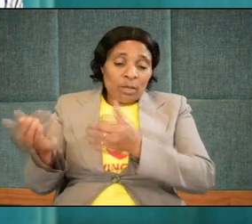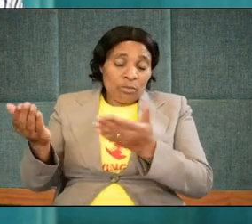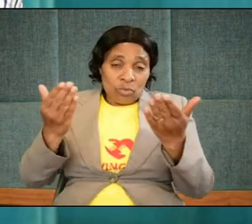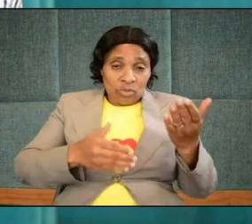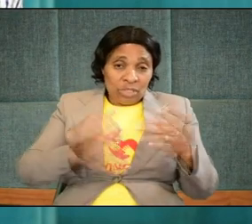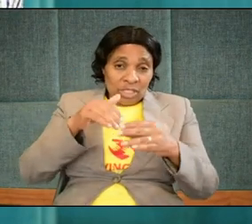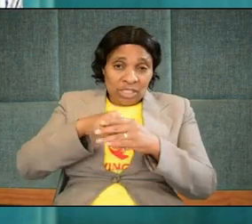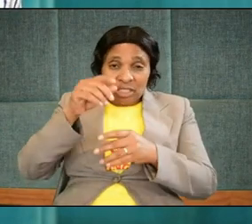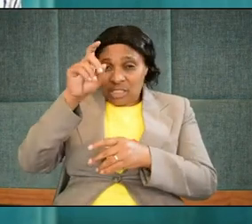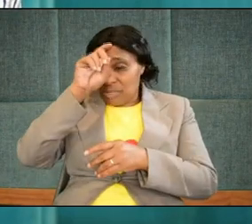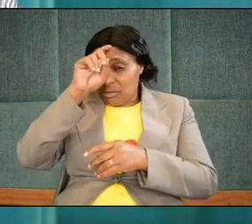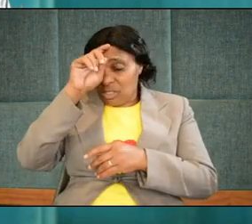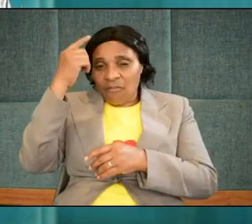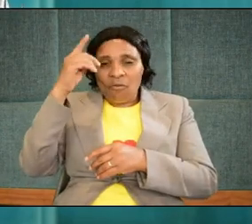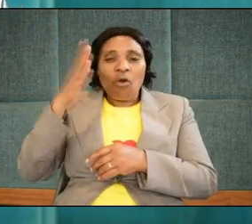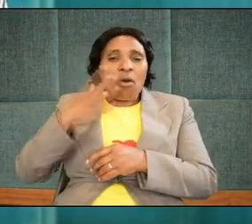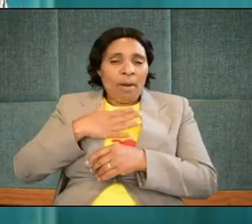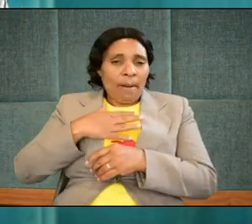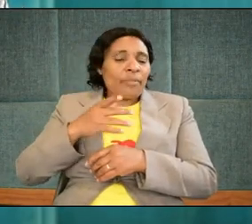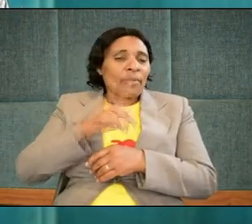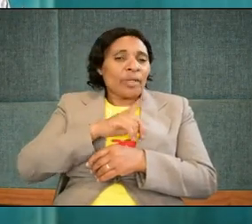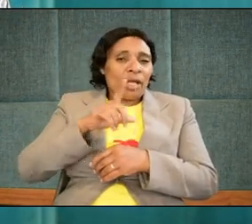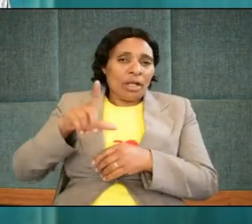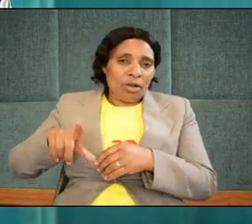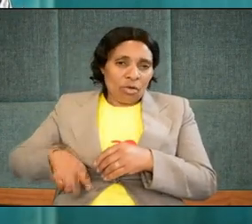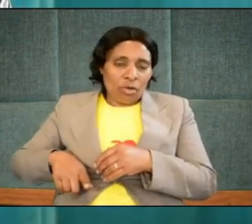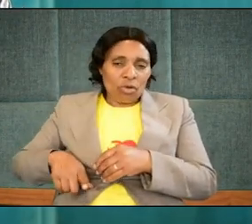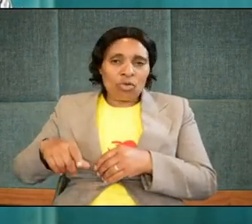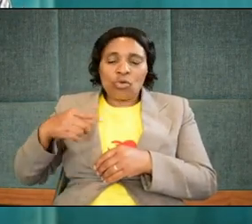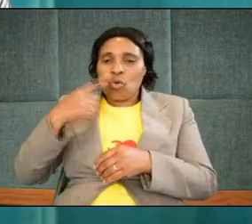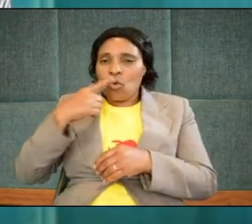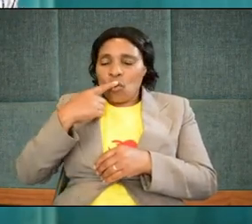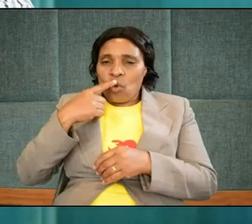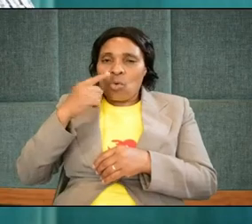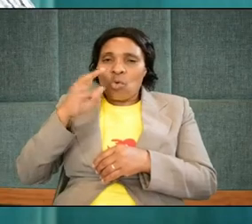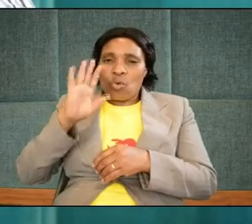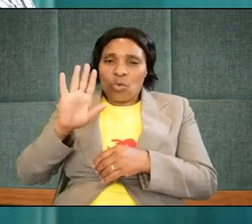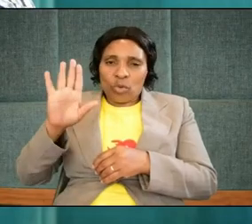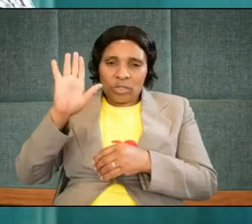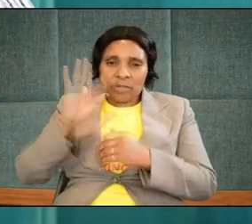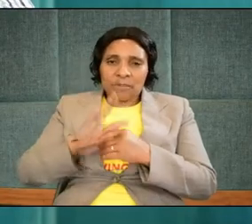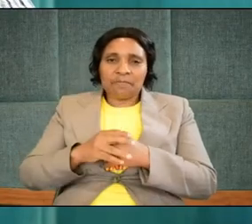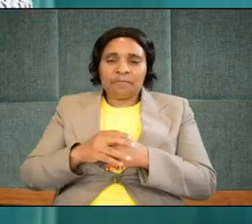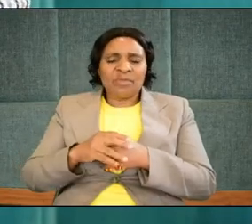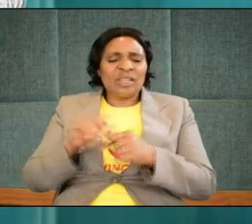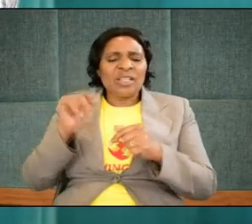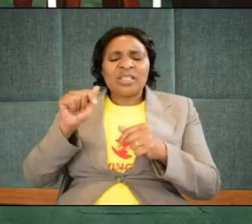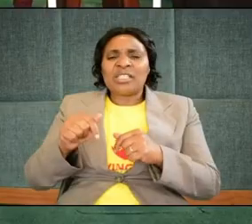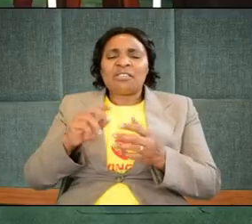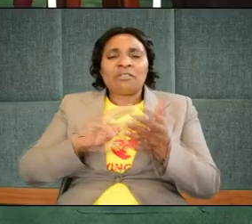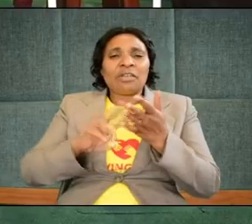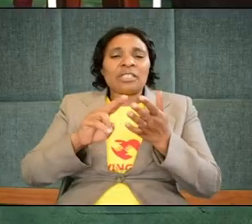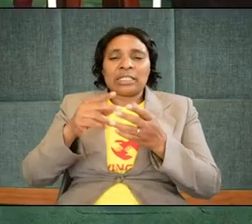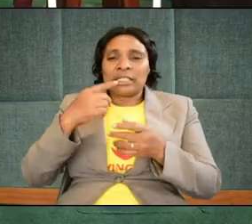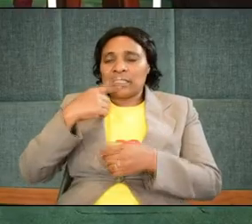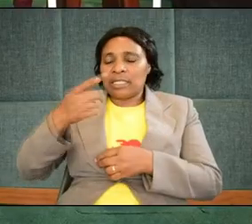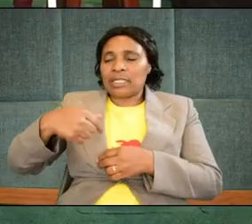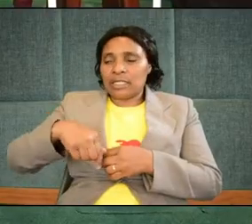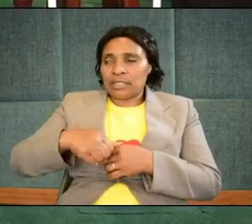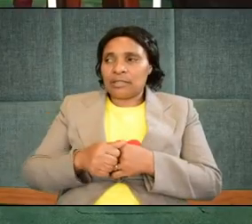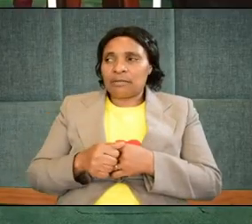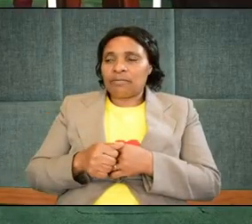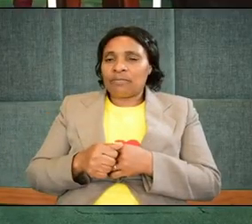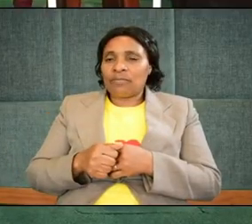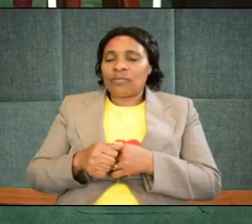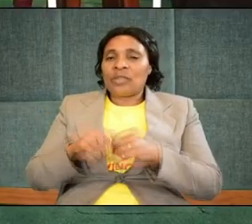Egyptians, for I am the Lord that healeth thee. Misati, what does this verse tell us?